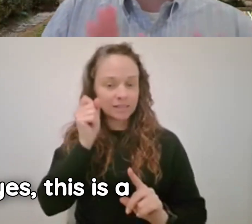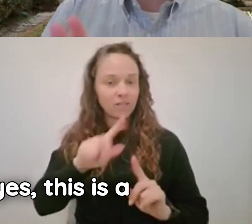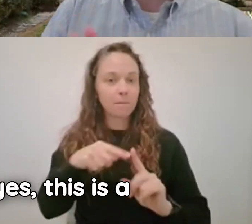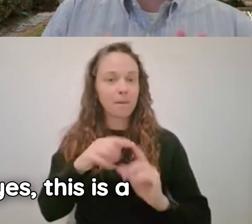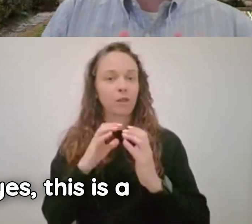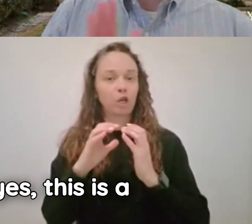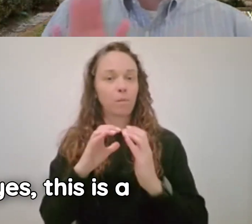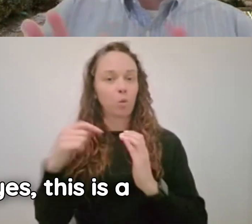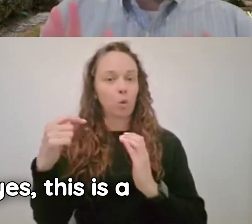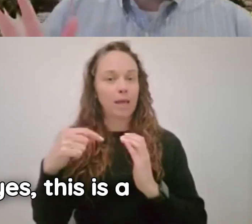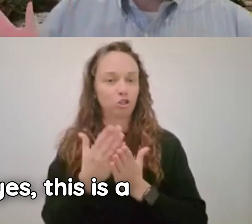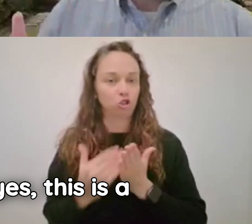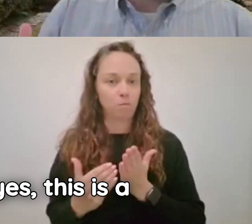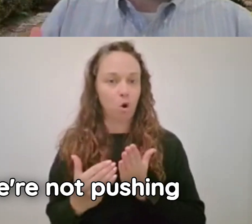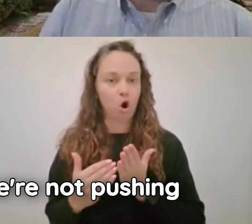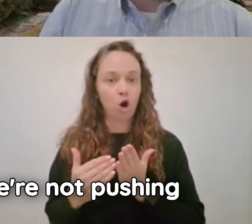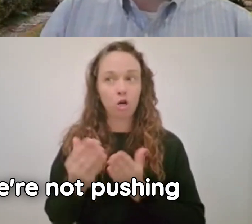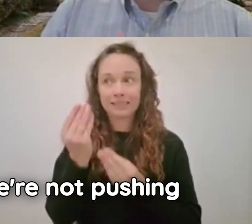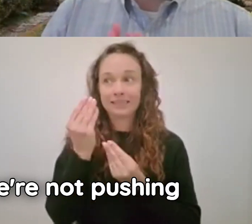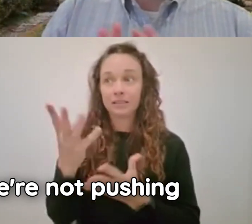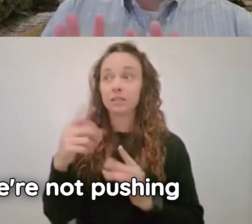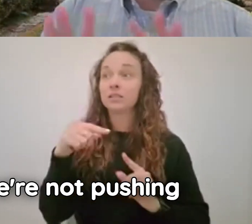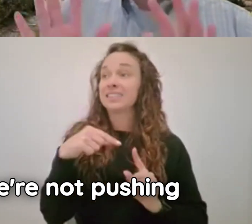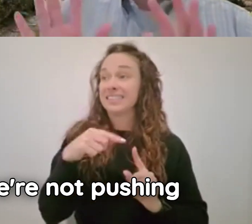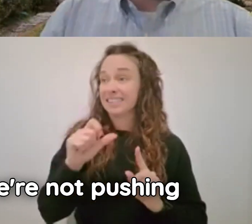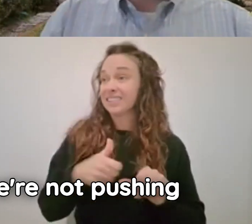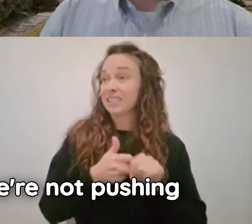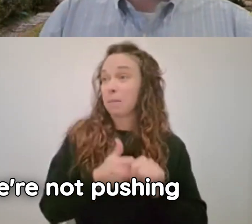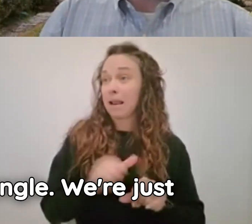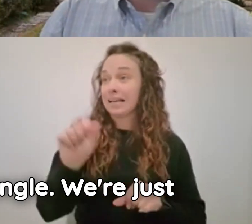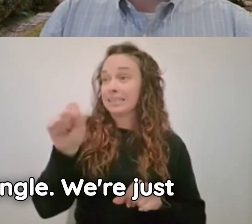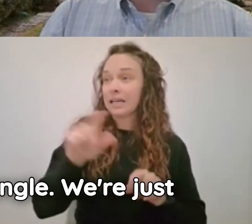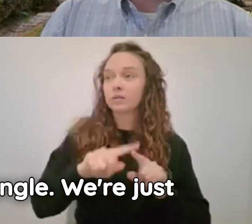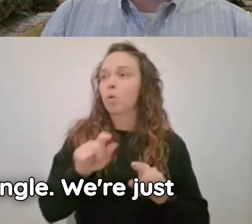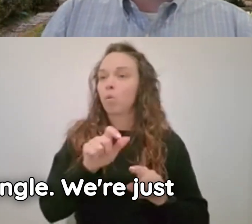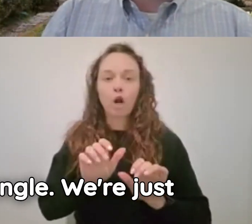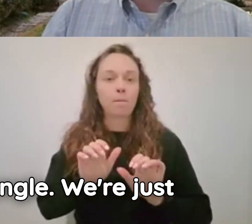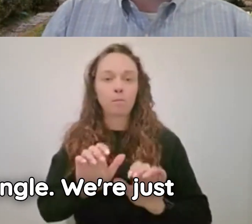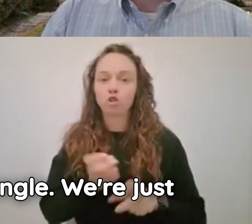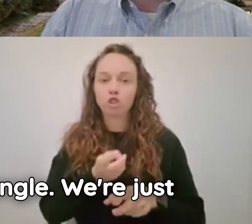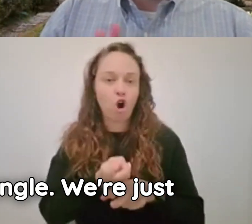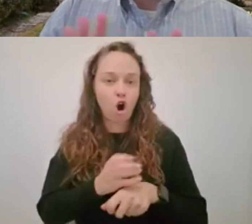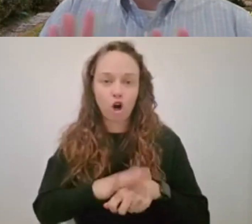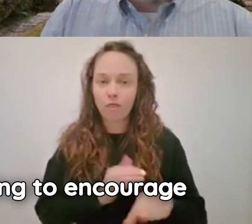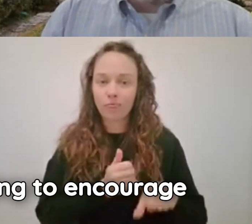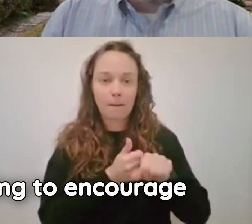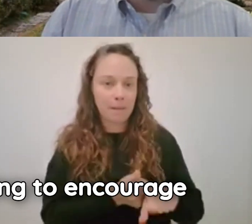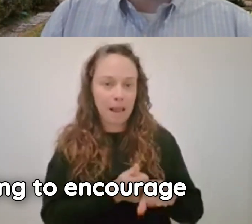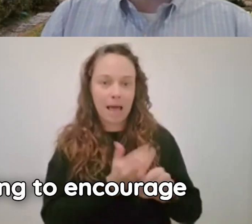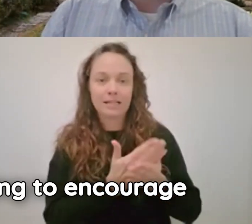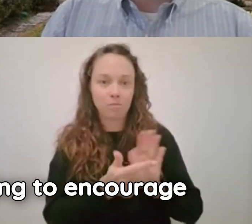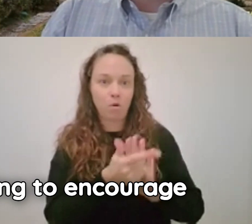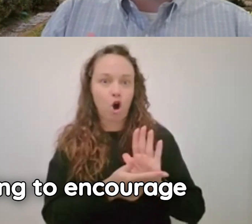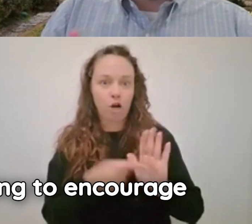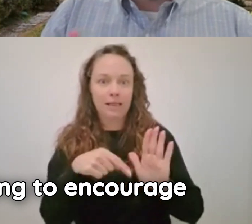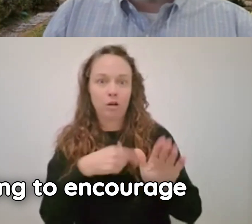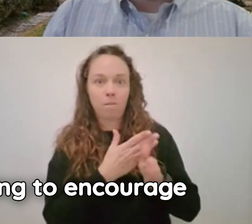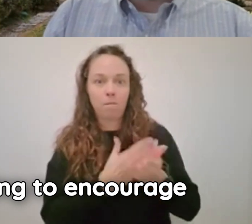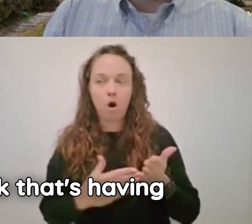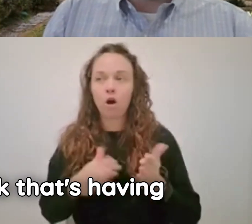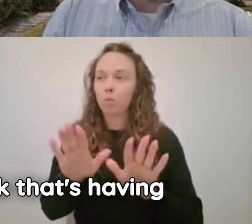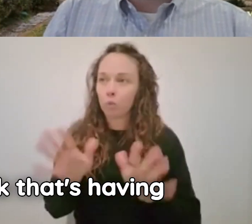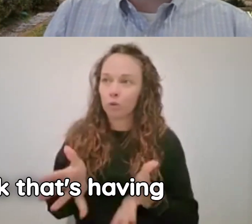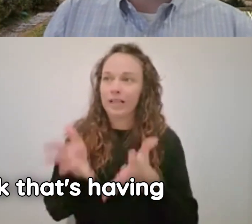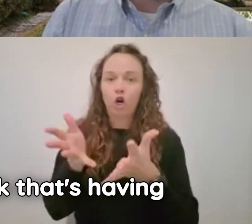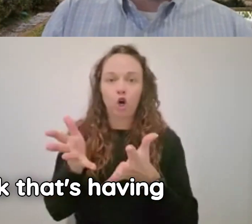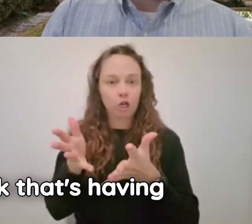piece by saying to people, yes, this is a compliance matter, but we're not pushing hard on the compliance angle. We're just raising awareness and trying to